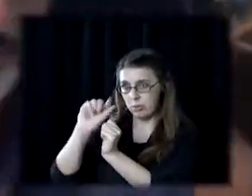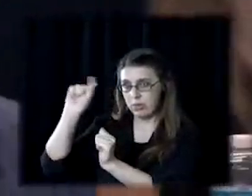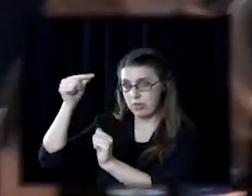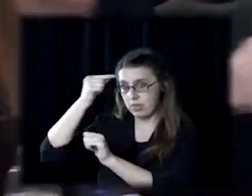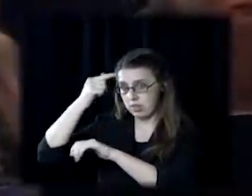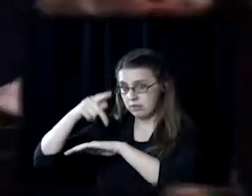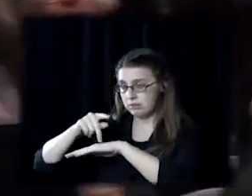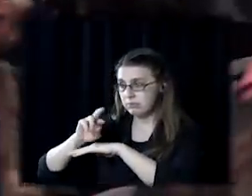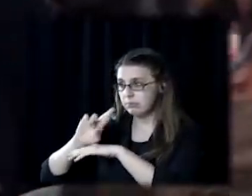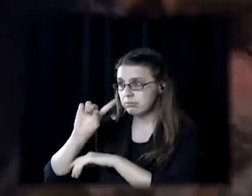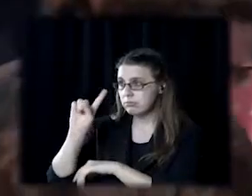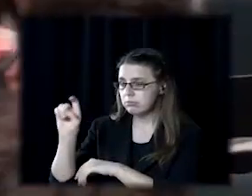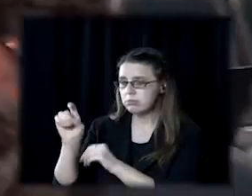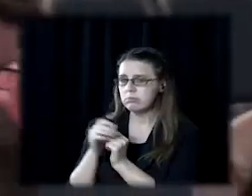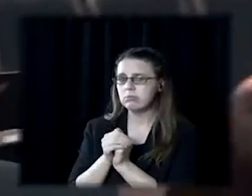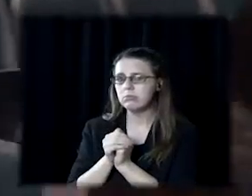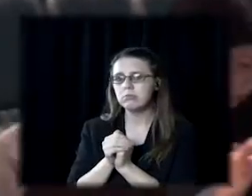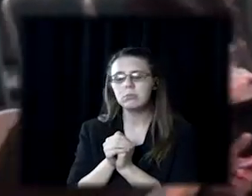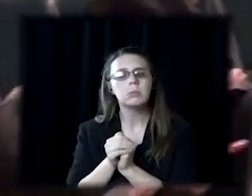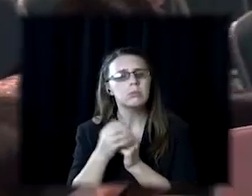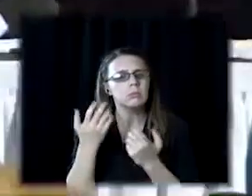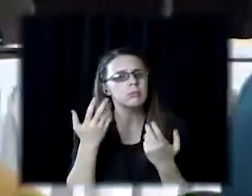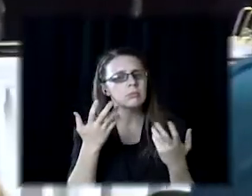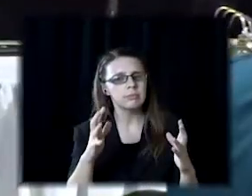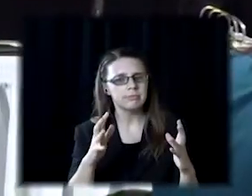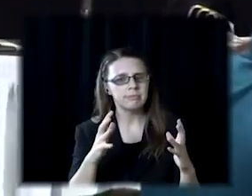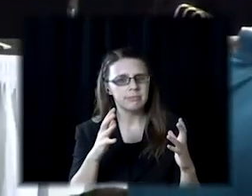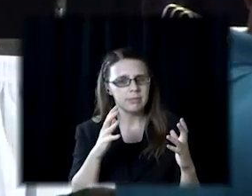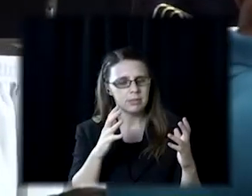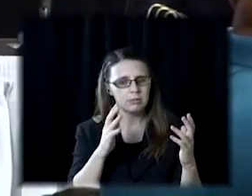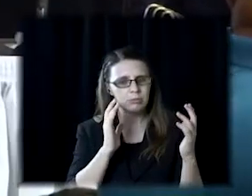Well, we had engaged the government